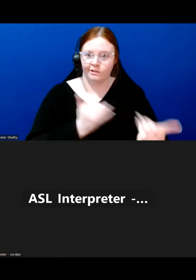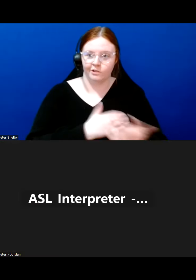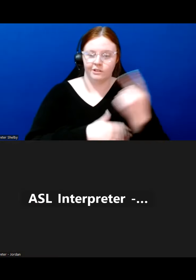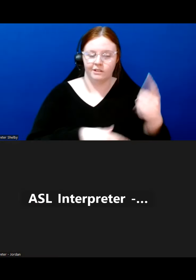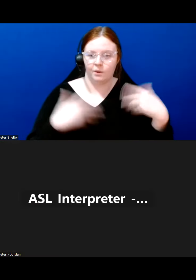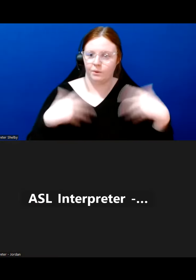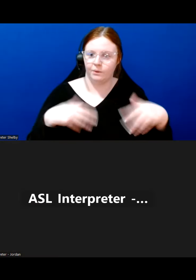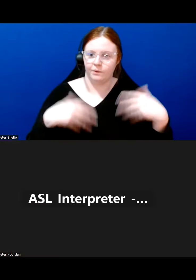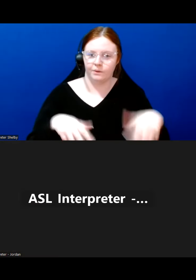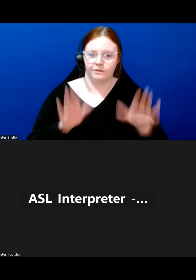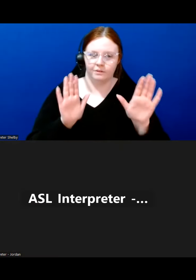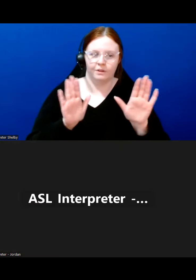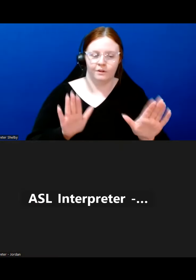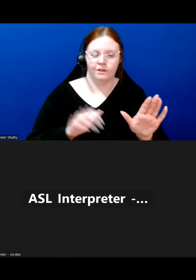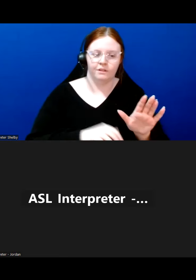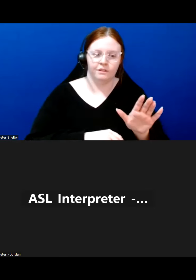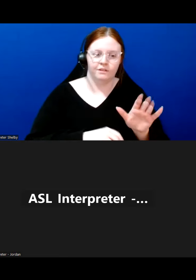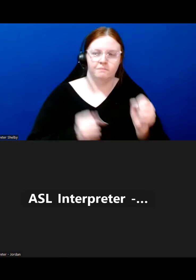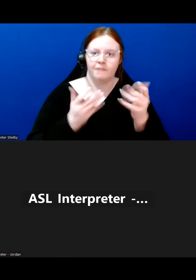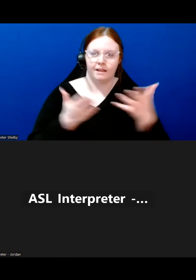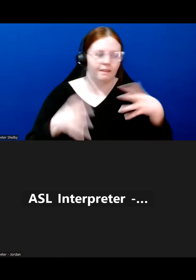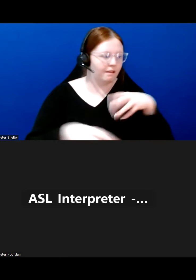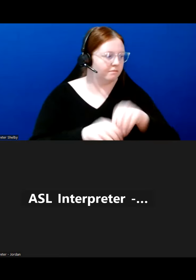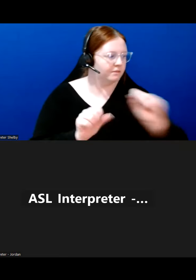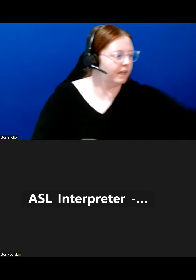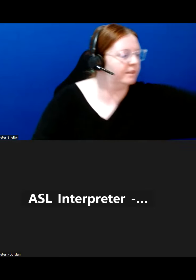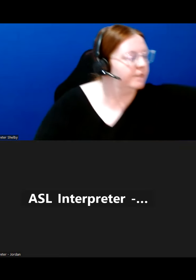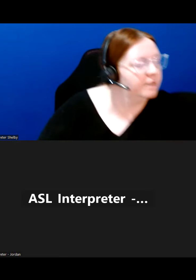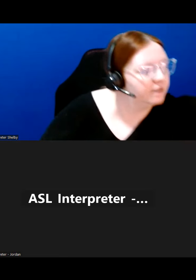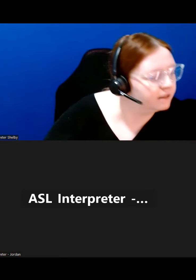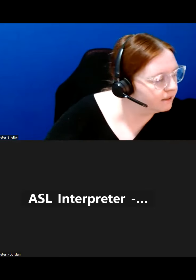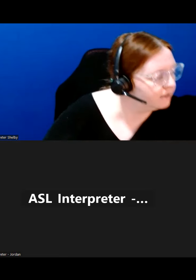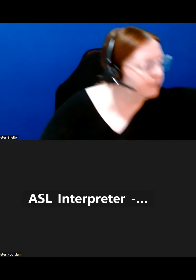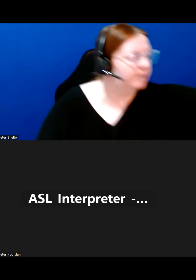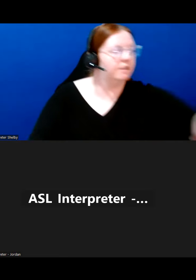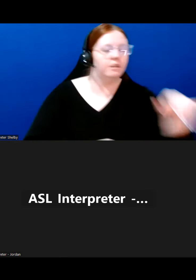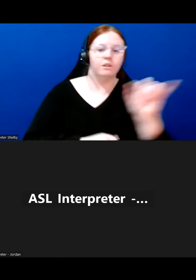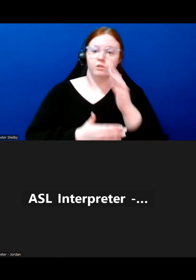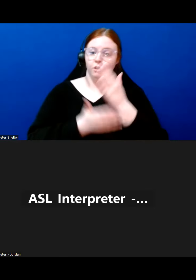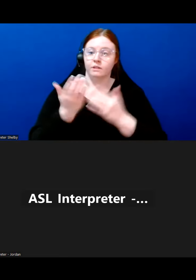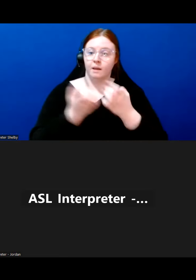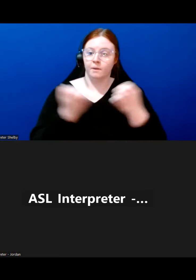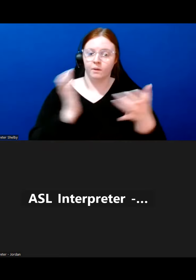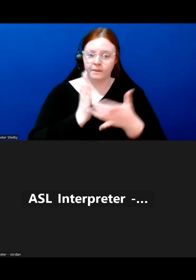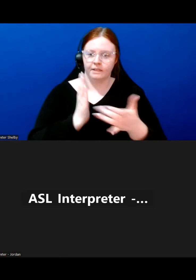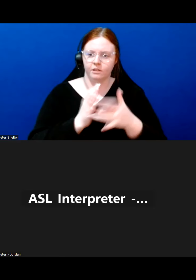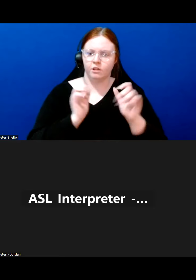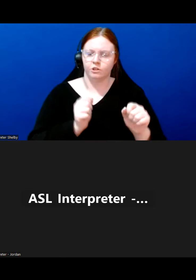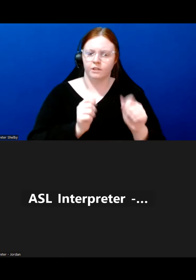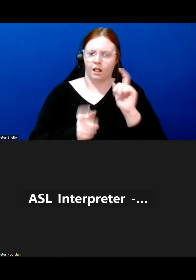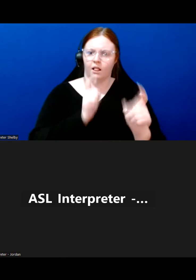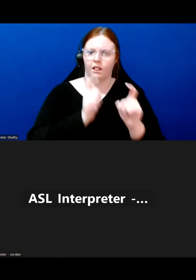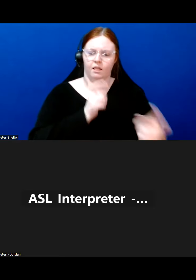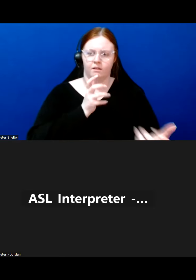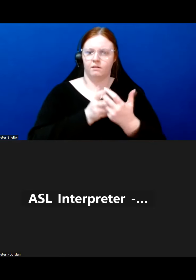And you're also able to get devices that automatically adjust to your surroundings. So if you're somebody